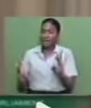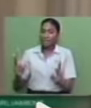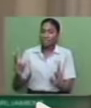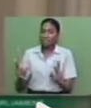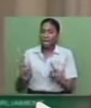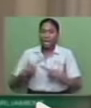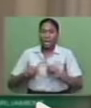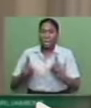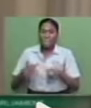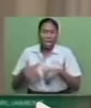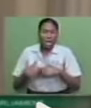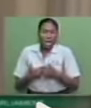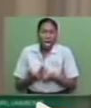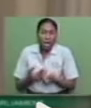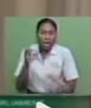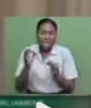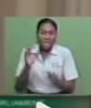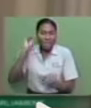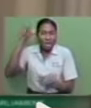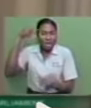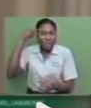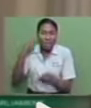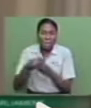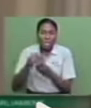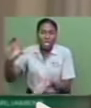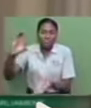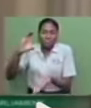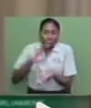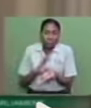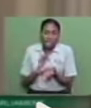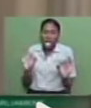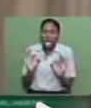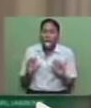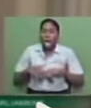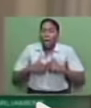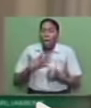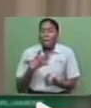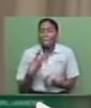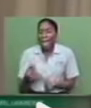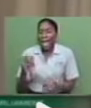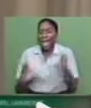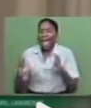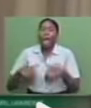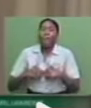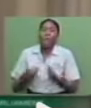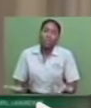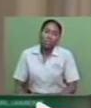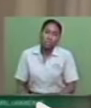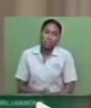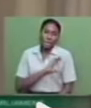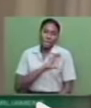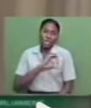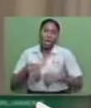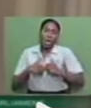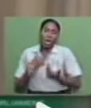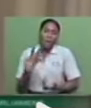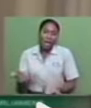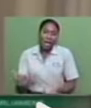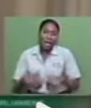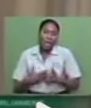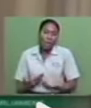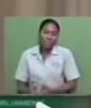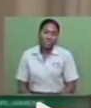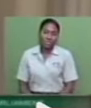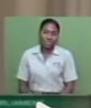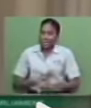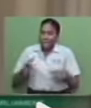allocated no funds for the purchase of vehicles. This is a mobile command center. We have no funds to